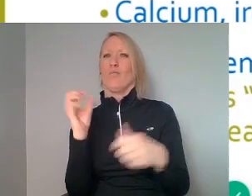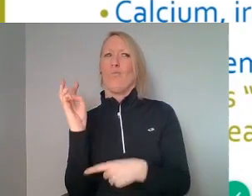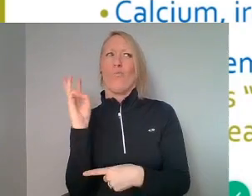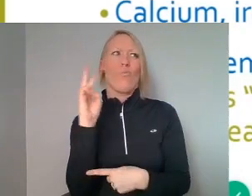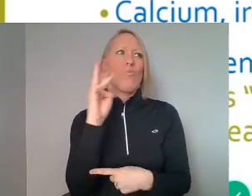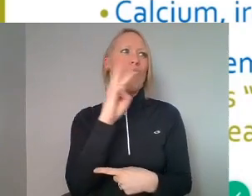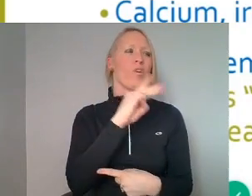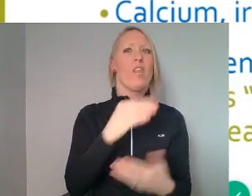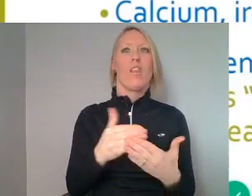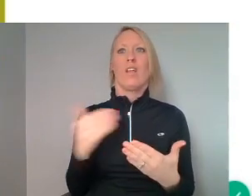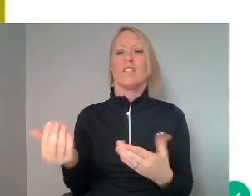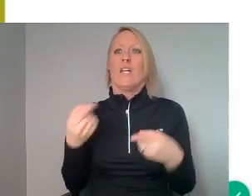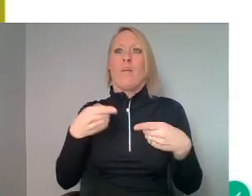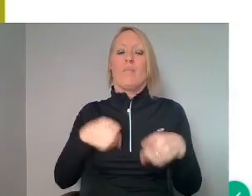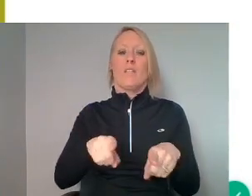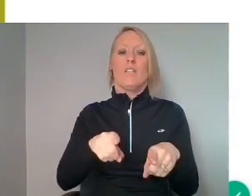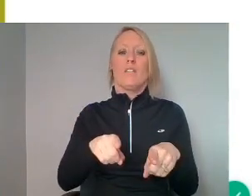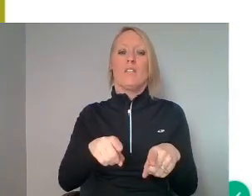to age and things like that.